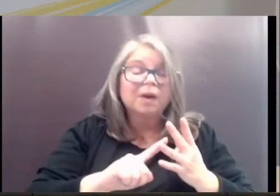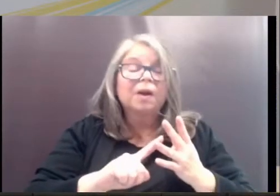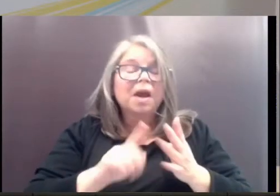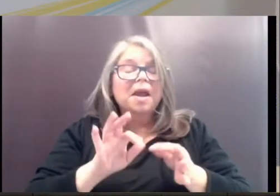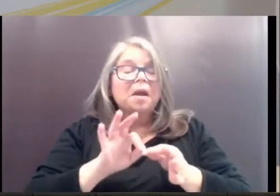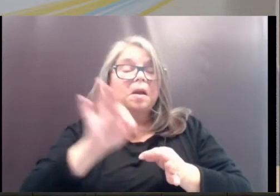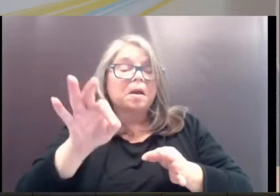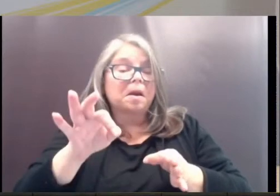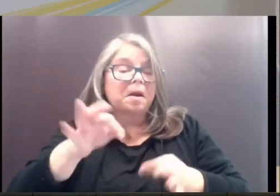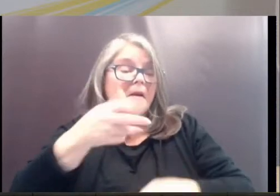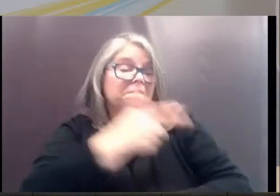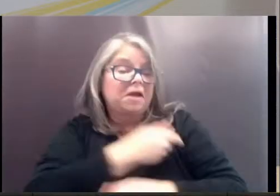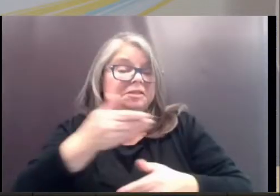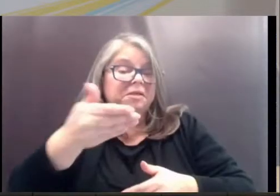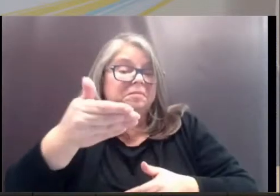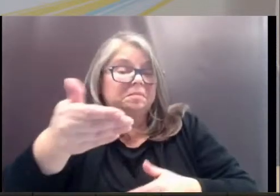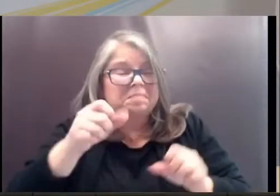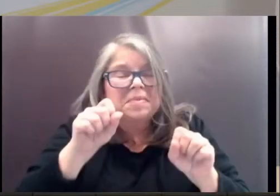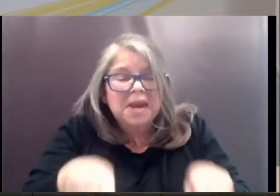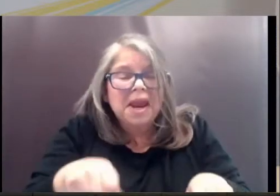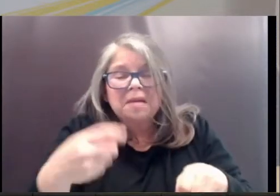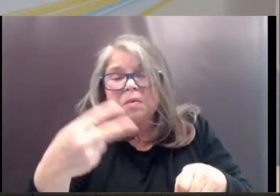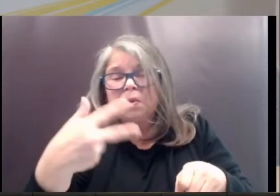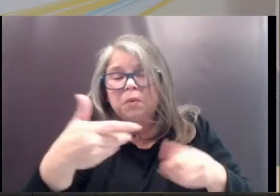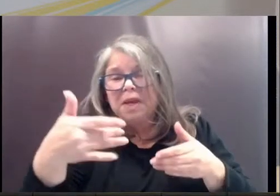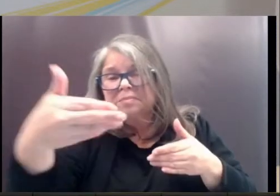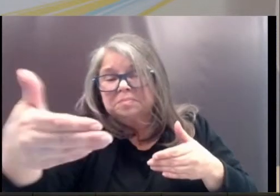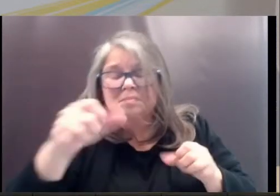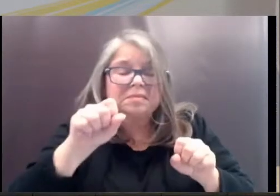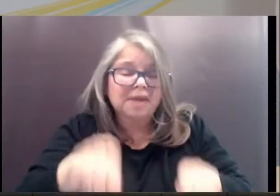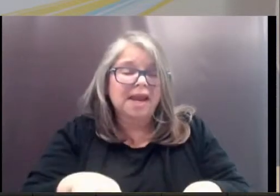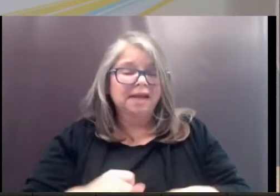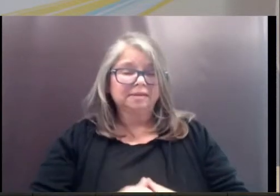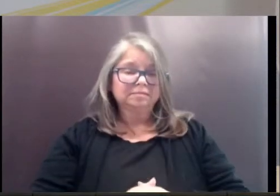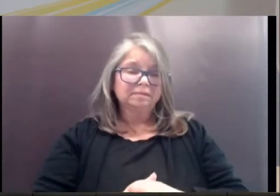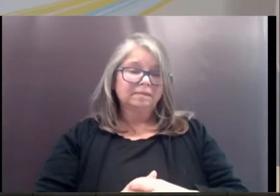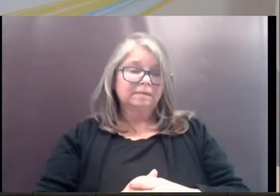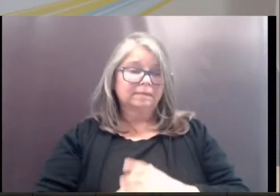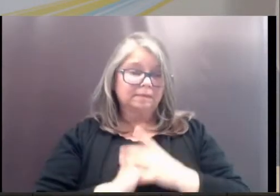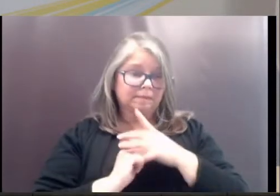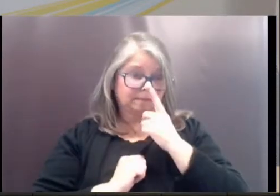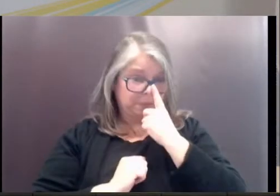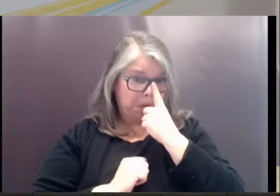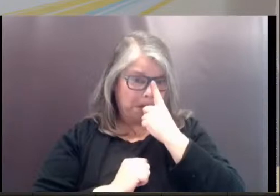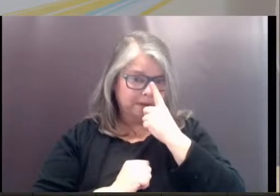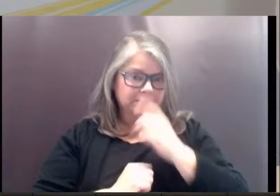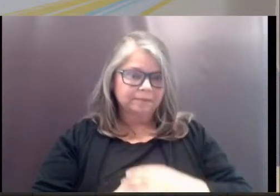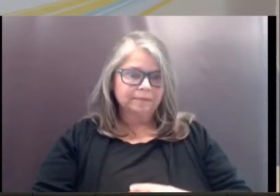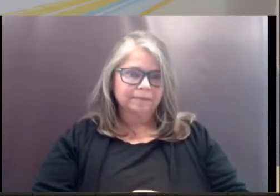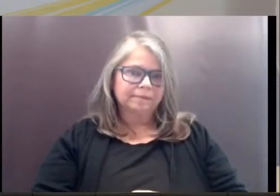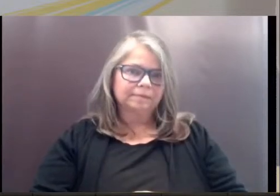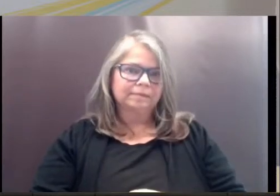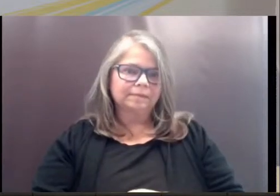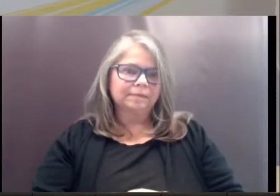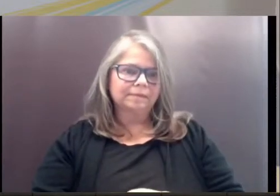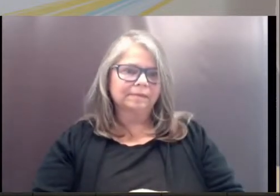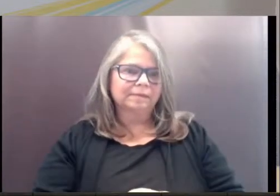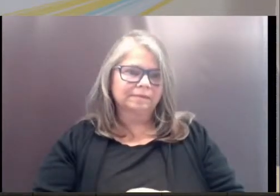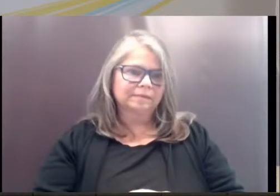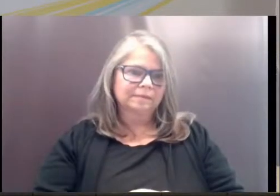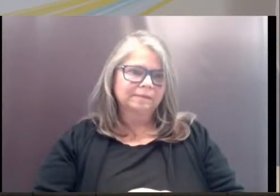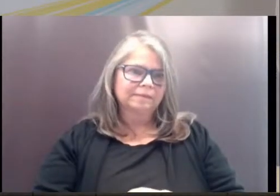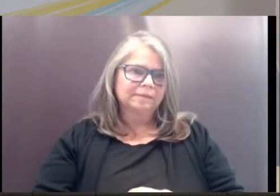days and before you need to come in to be tested, or before you choose to come in to be tested.